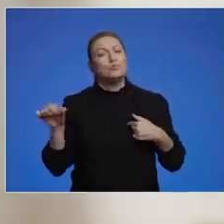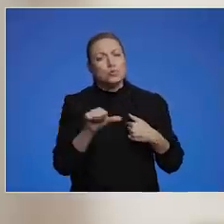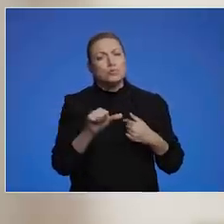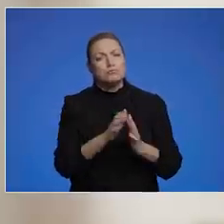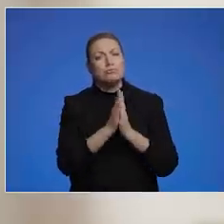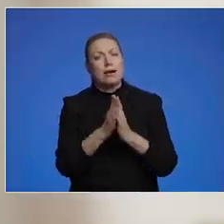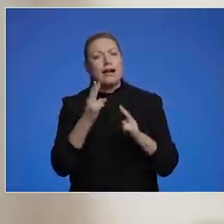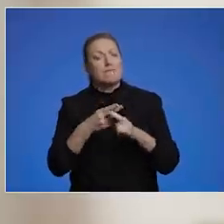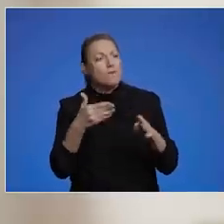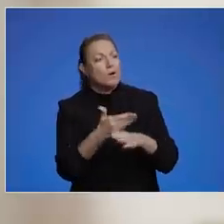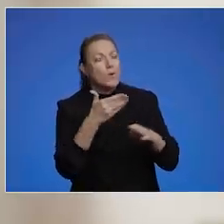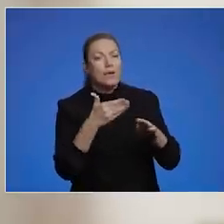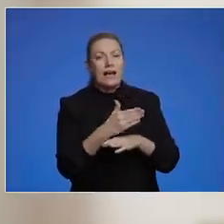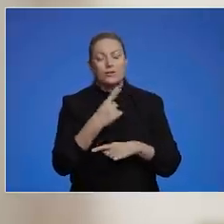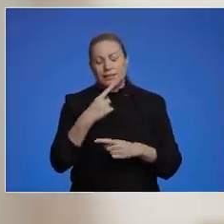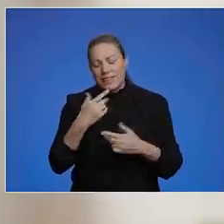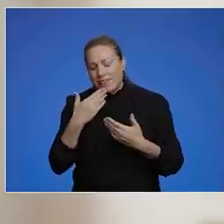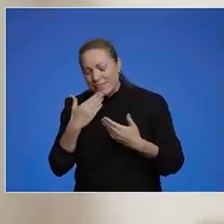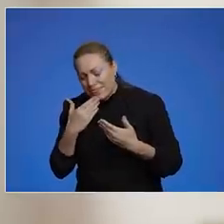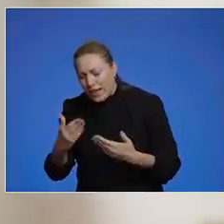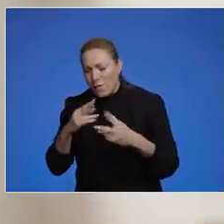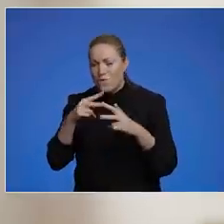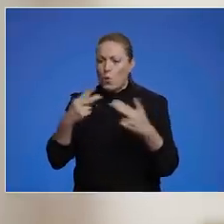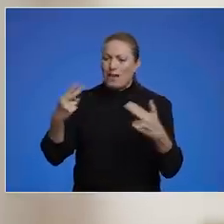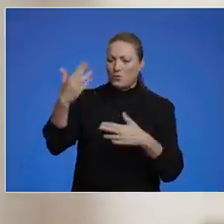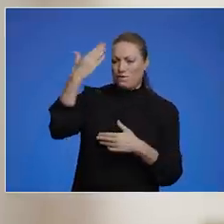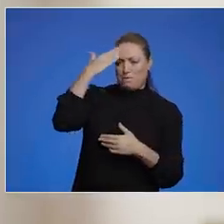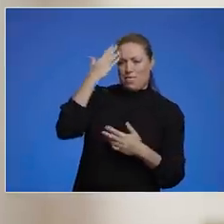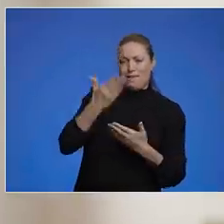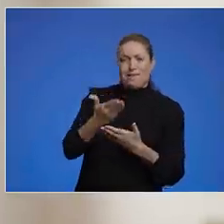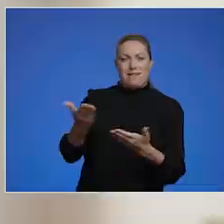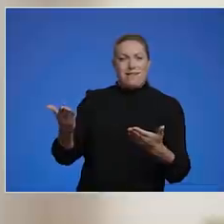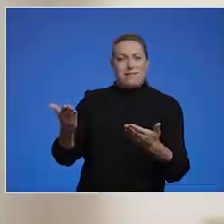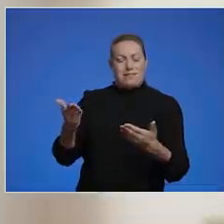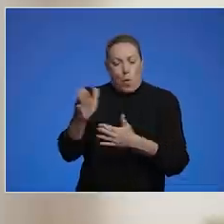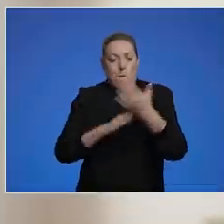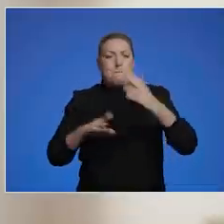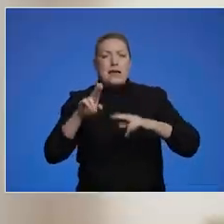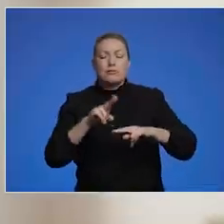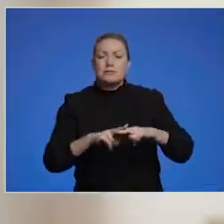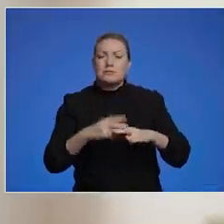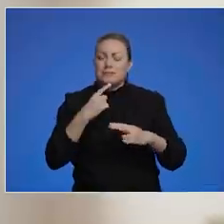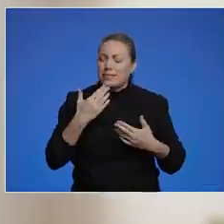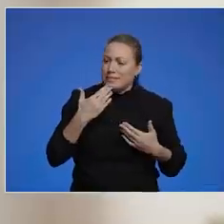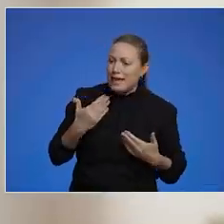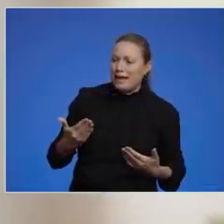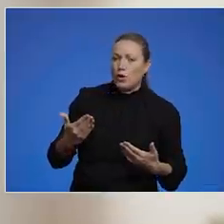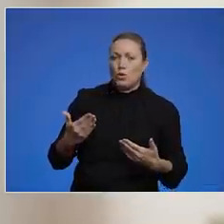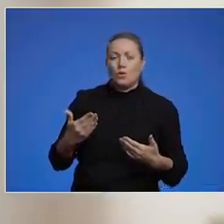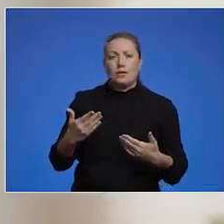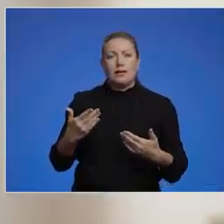Let us thank God for the gift of motherhood, parenthood, in the role of vocations. It all works together. We are